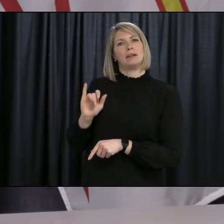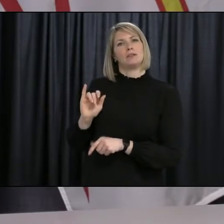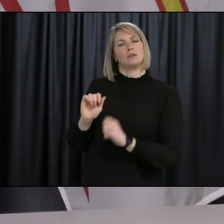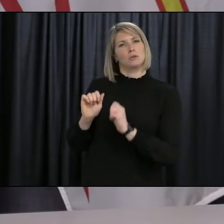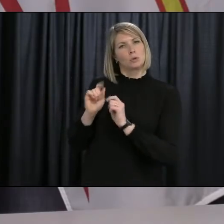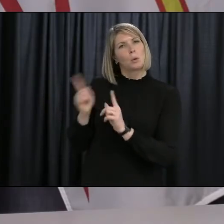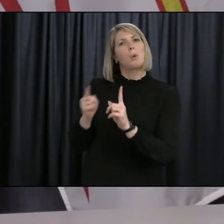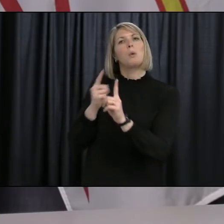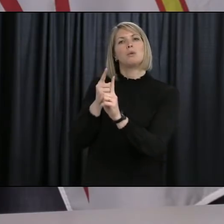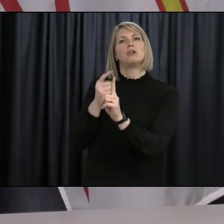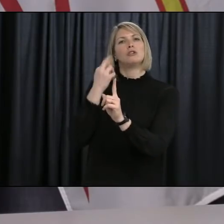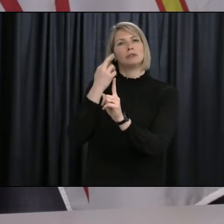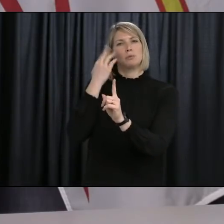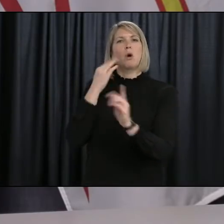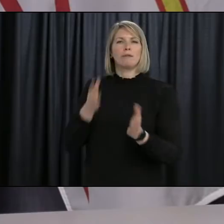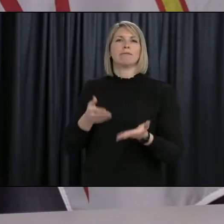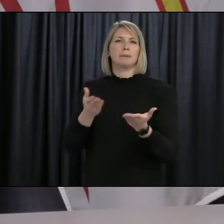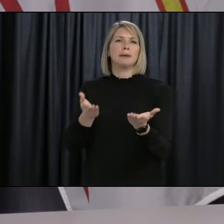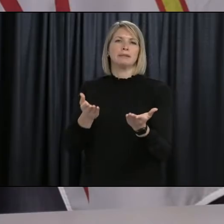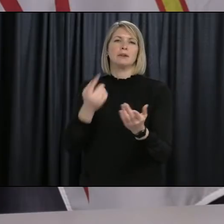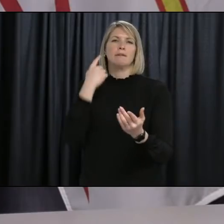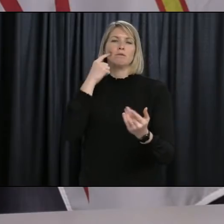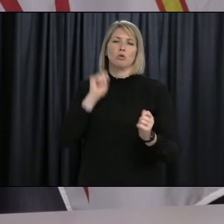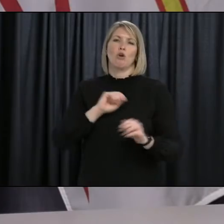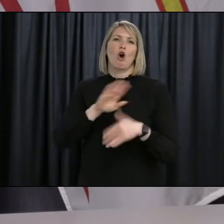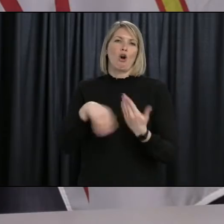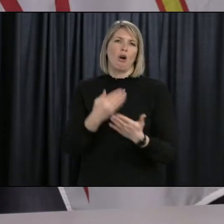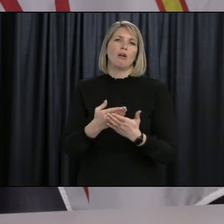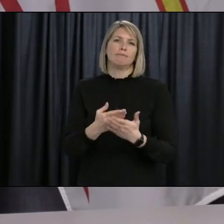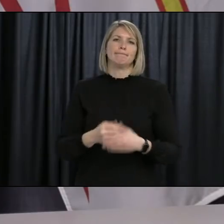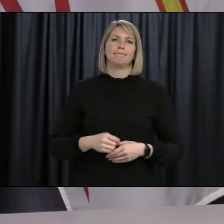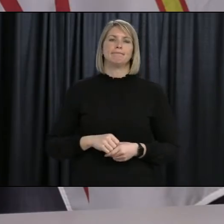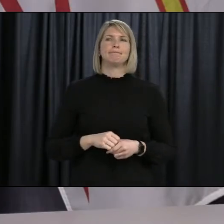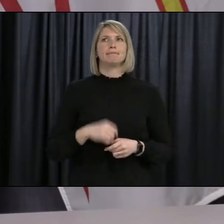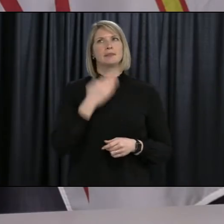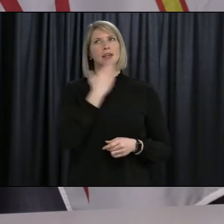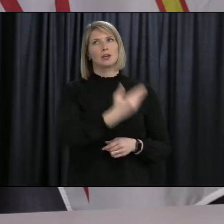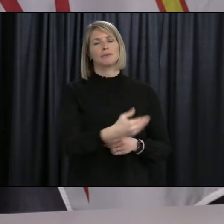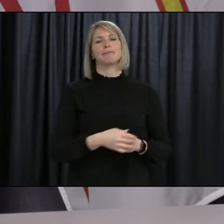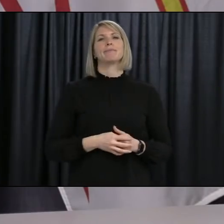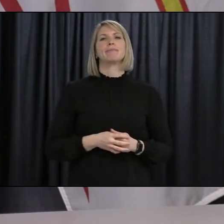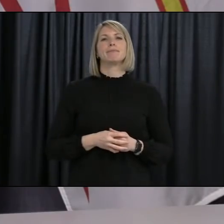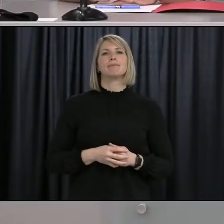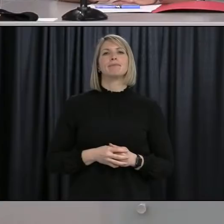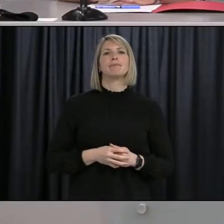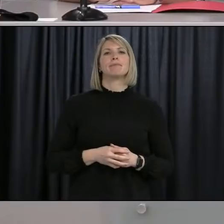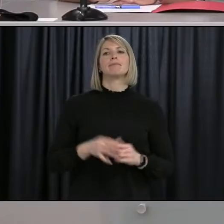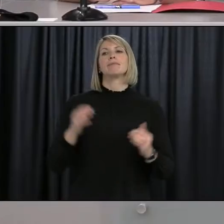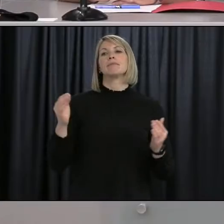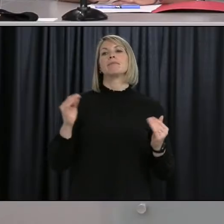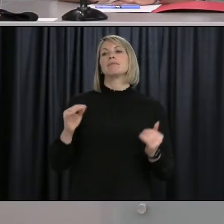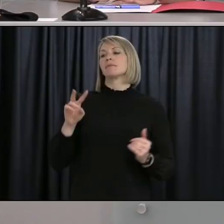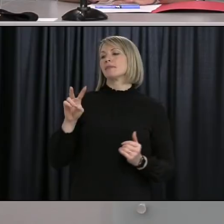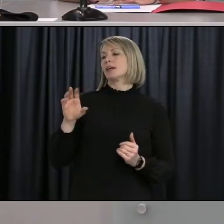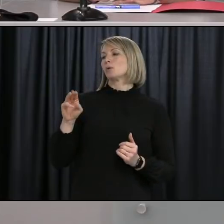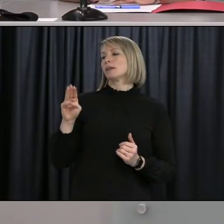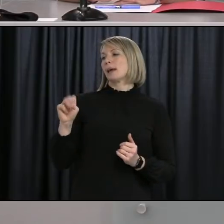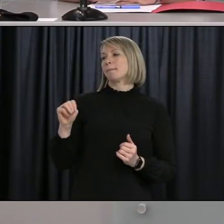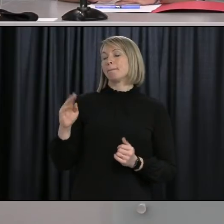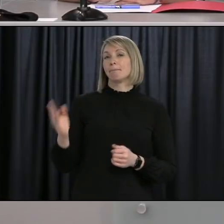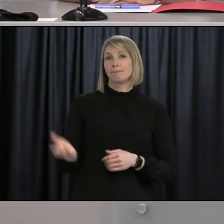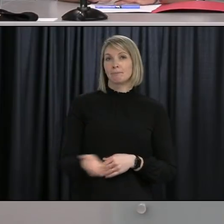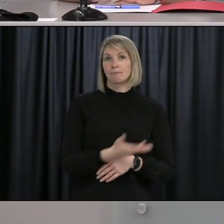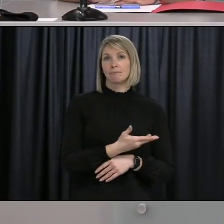the reason why we recommend that. Thank you. Linda Swain with BOCM. Do you have a final